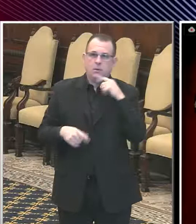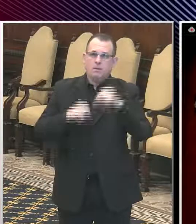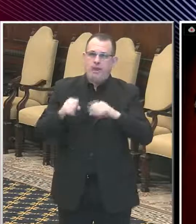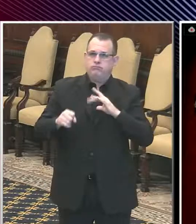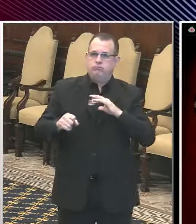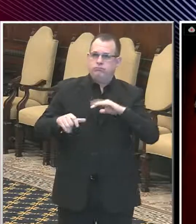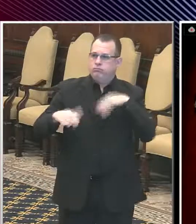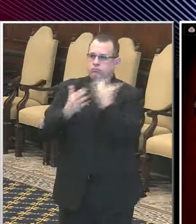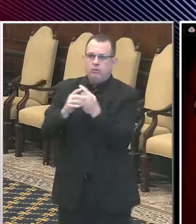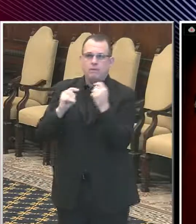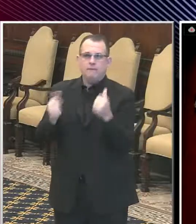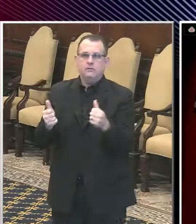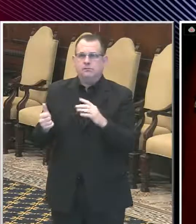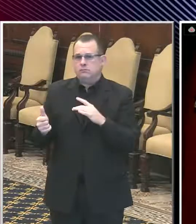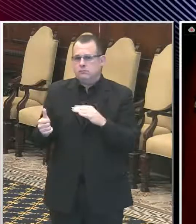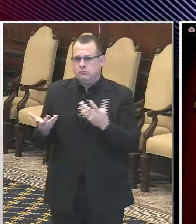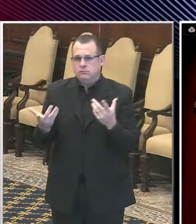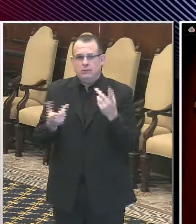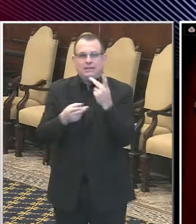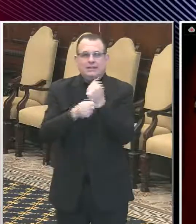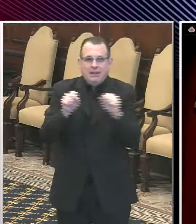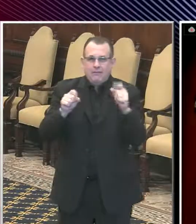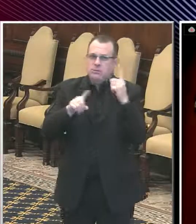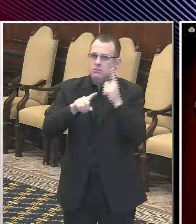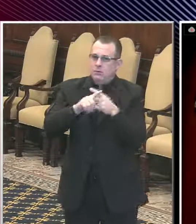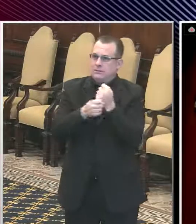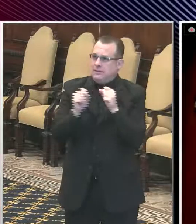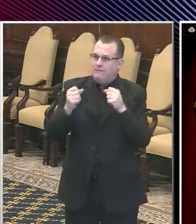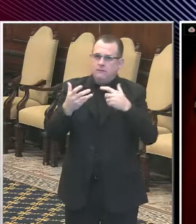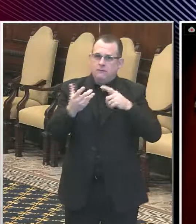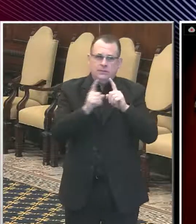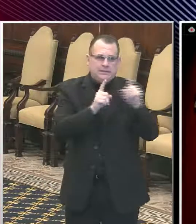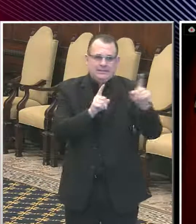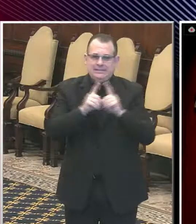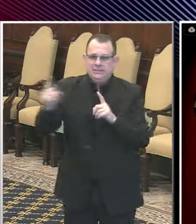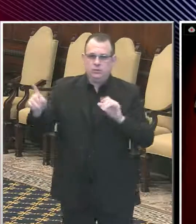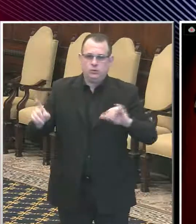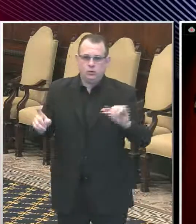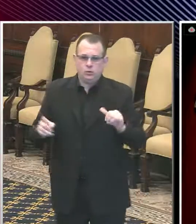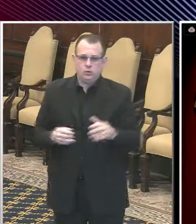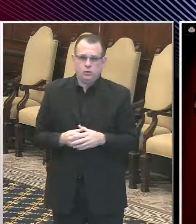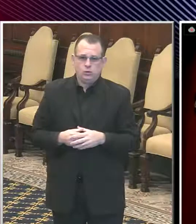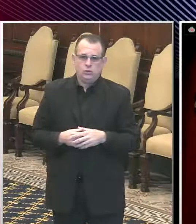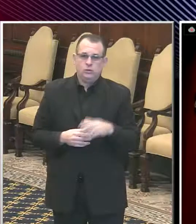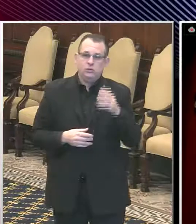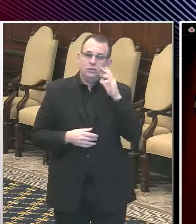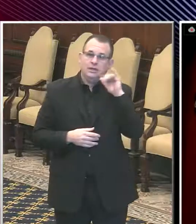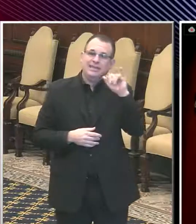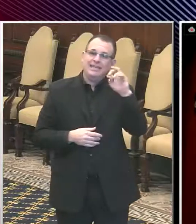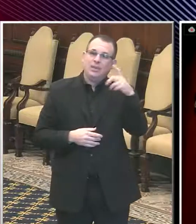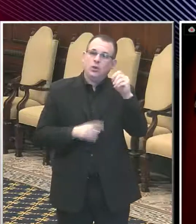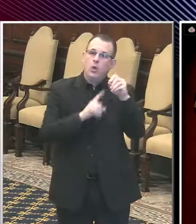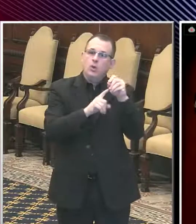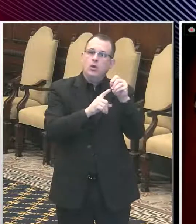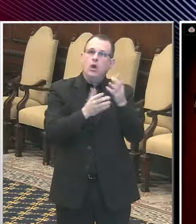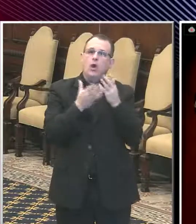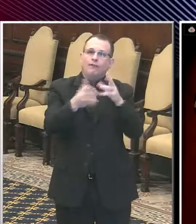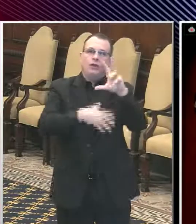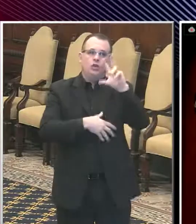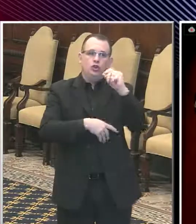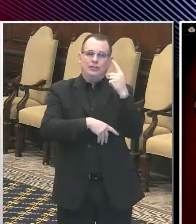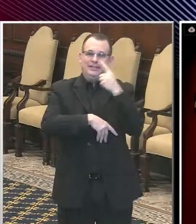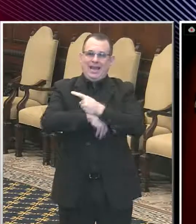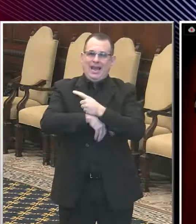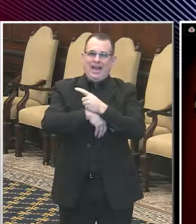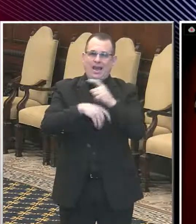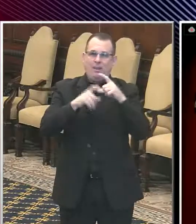social distancing. In support of the fight against COVID-19, Indigo is offering 30-day passes at a discounted price of